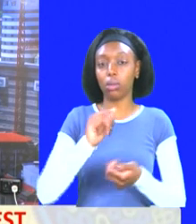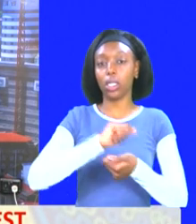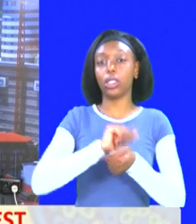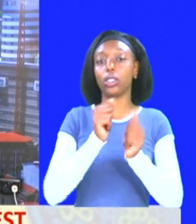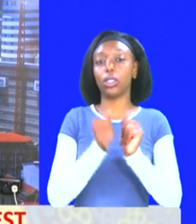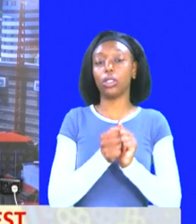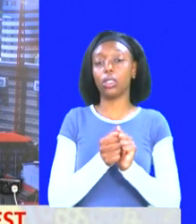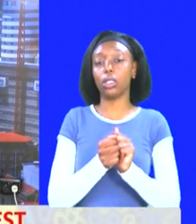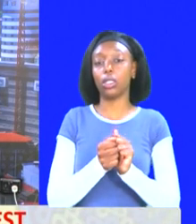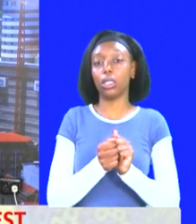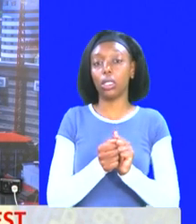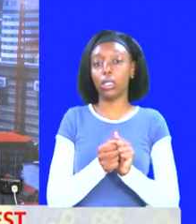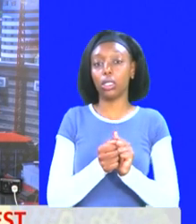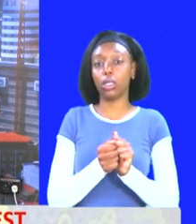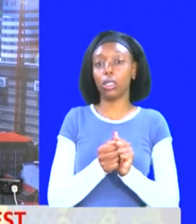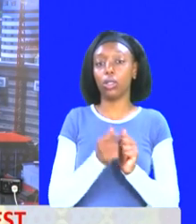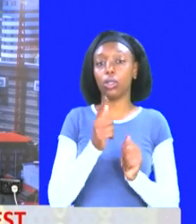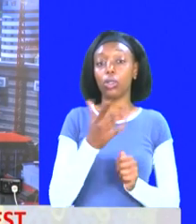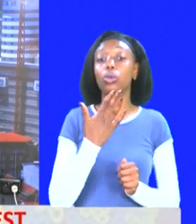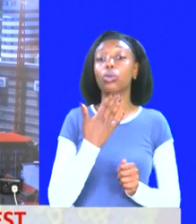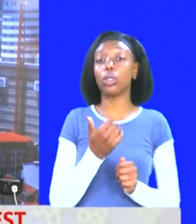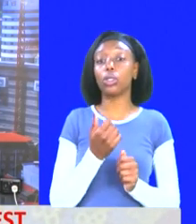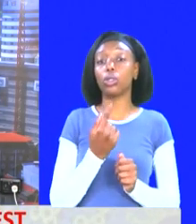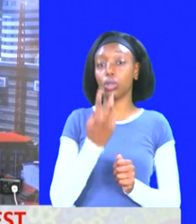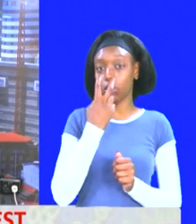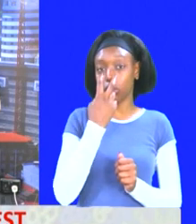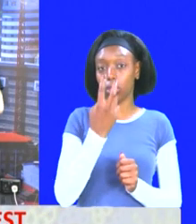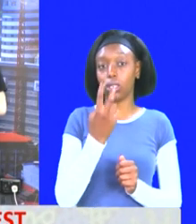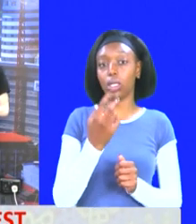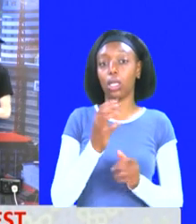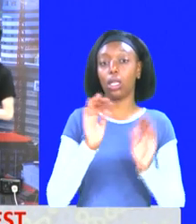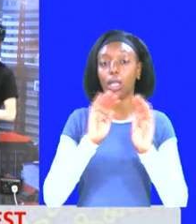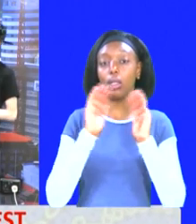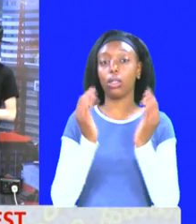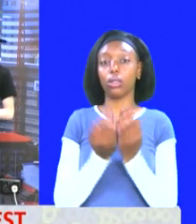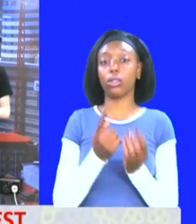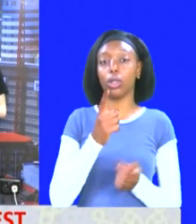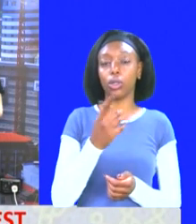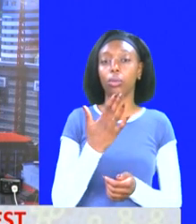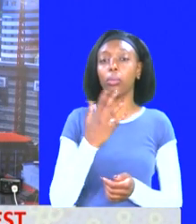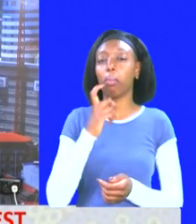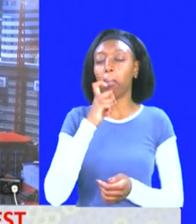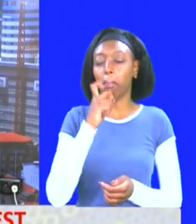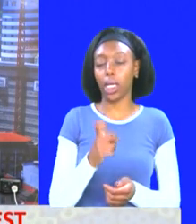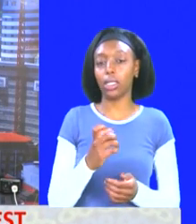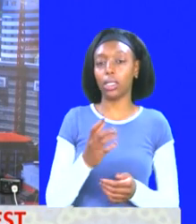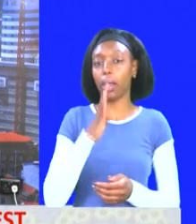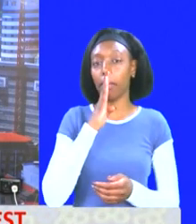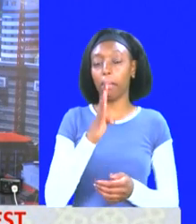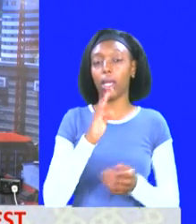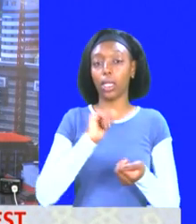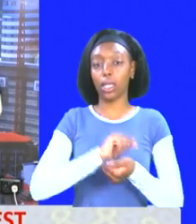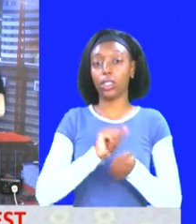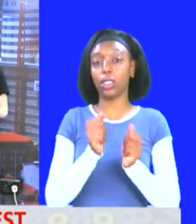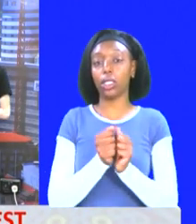you wish to see in the world. And I take it again, you must be the change you wish to see in